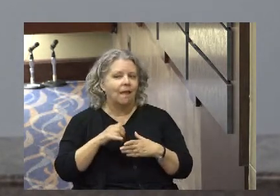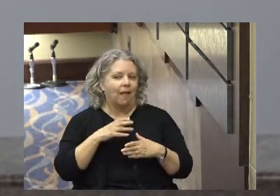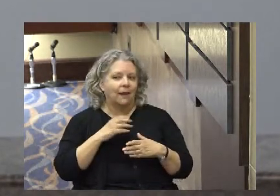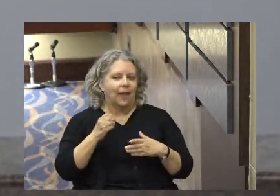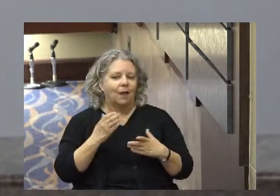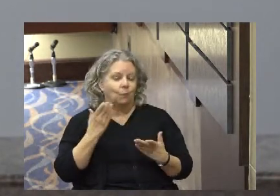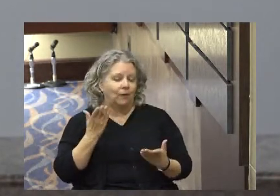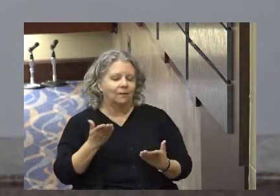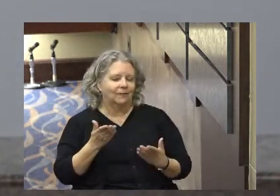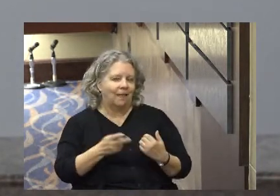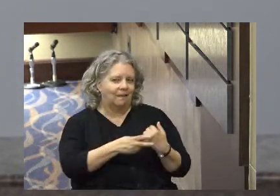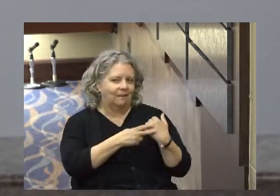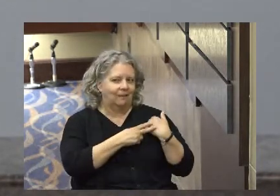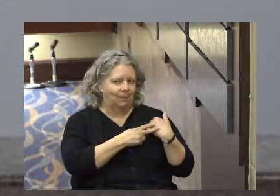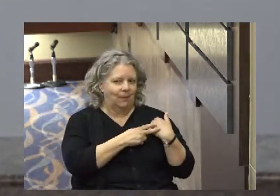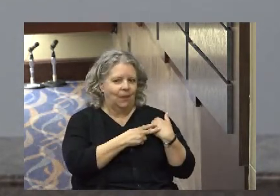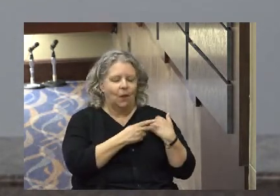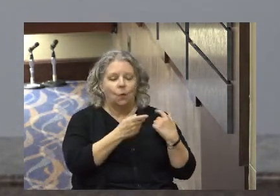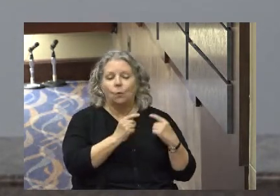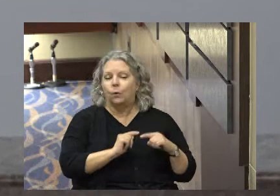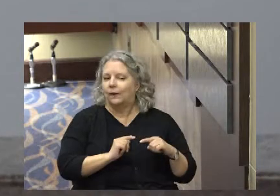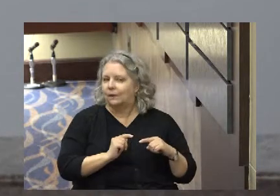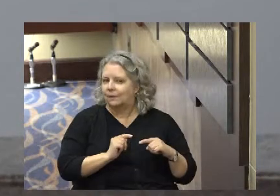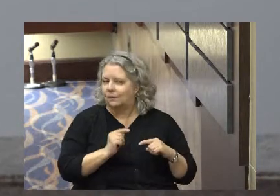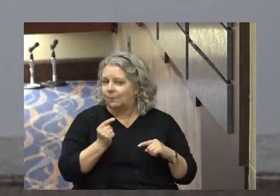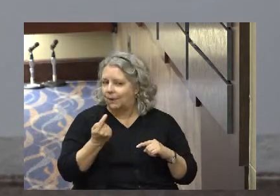me. And when I hit